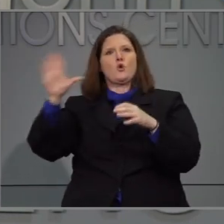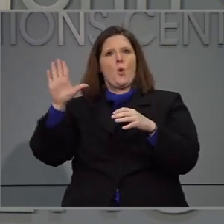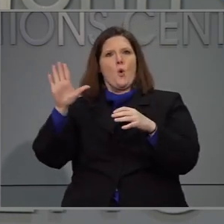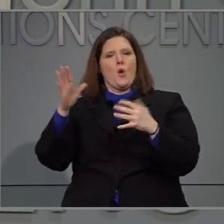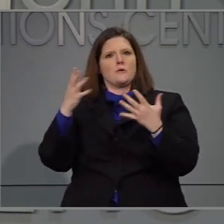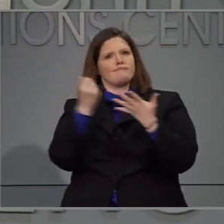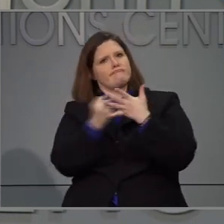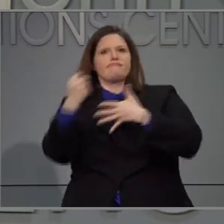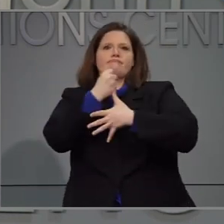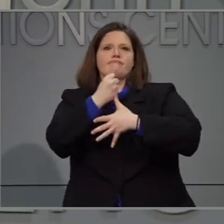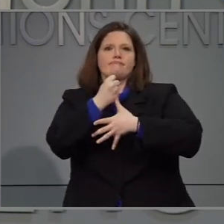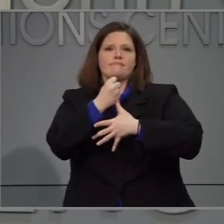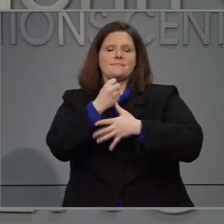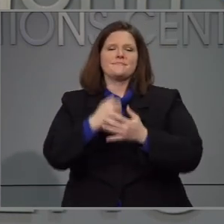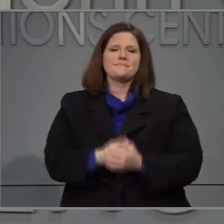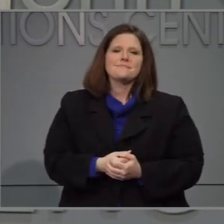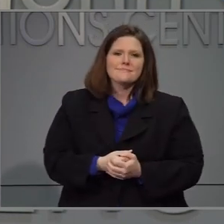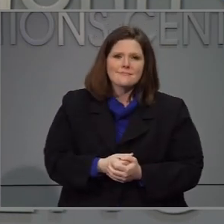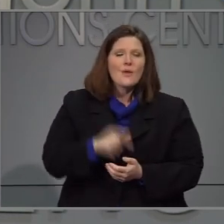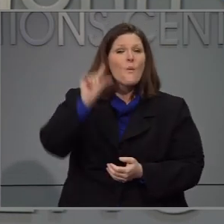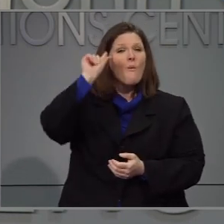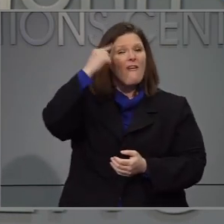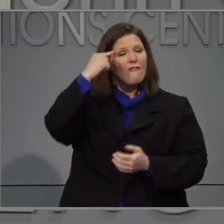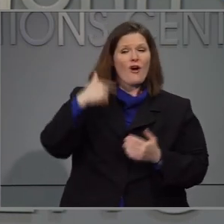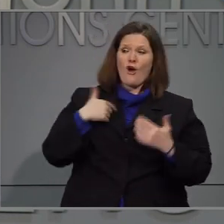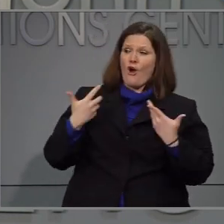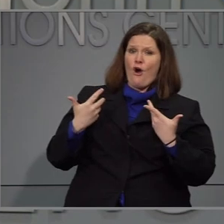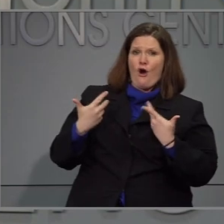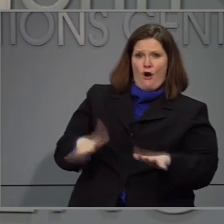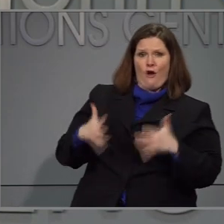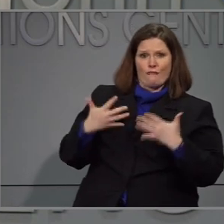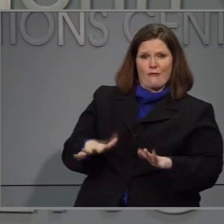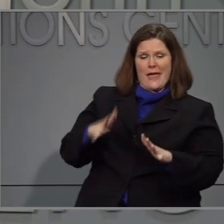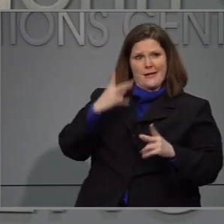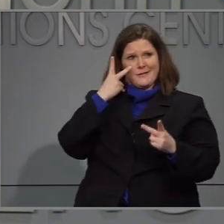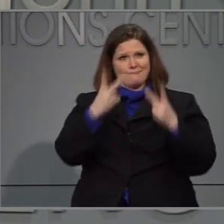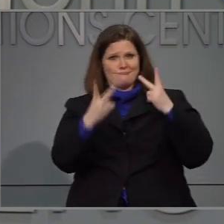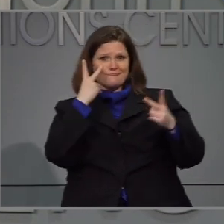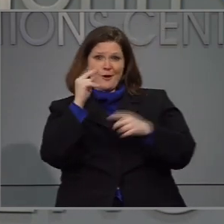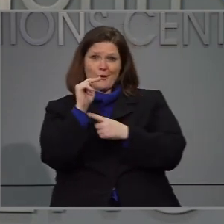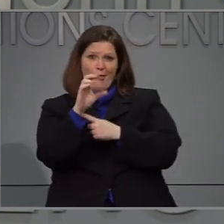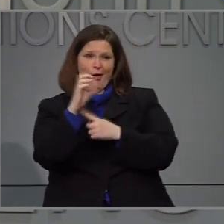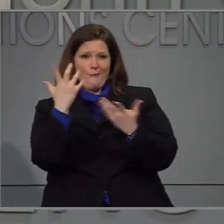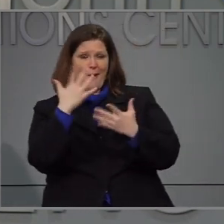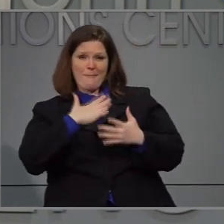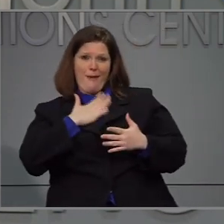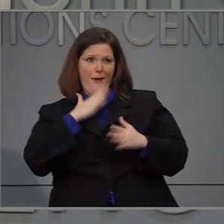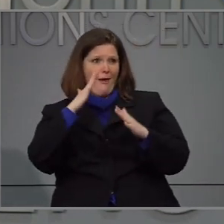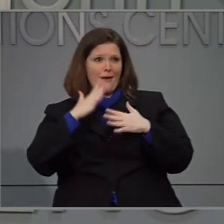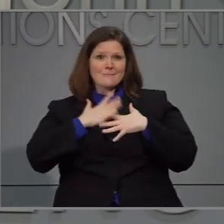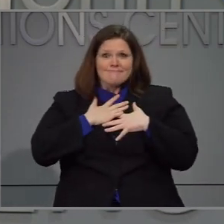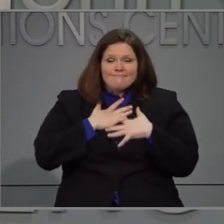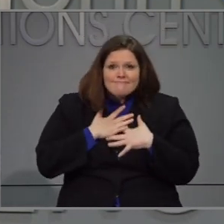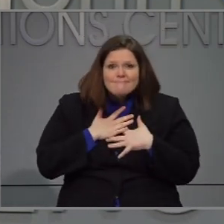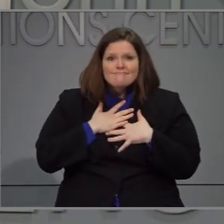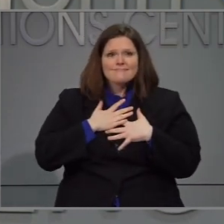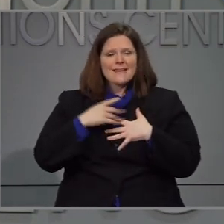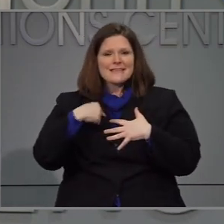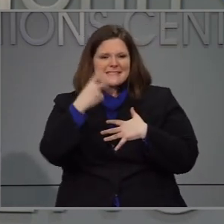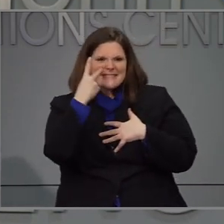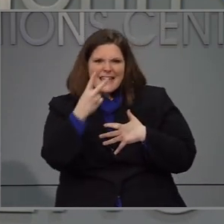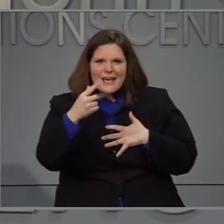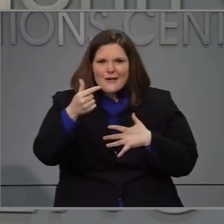I'll tell you what kind of things give me hope in North Carolina. It's seeing the